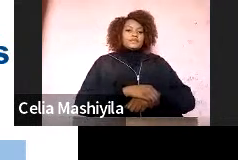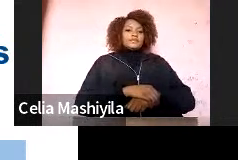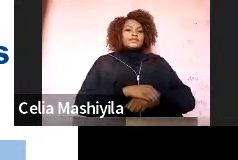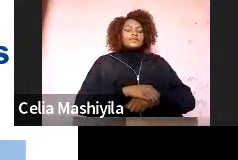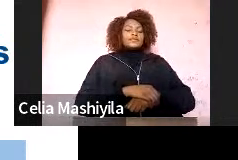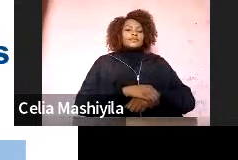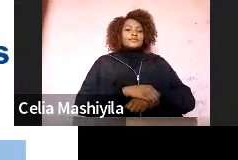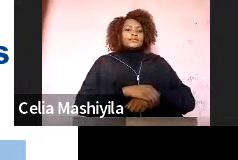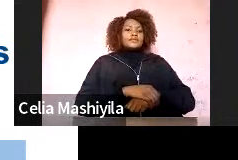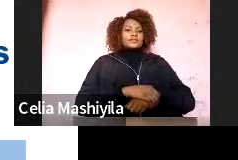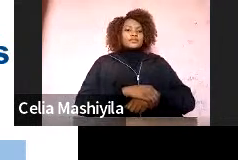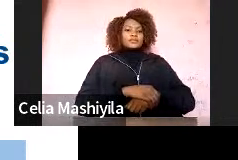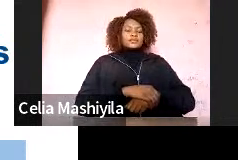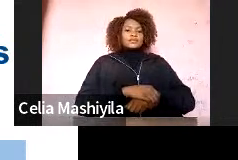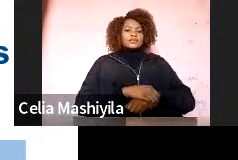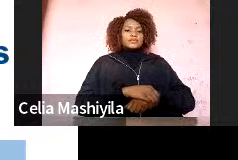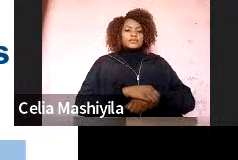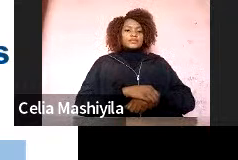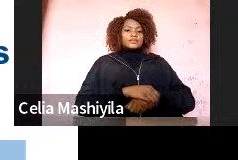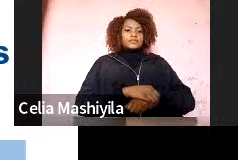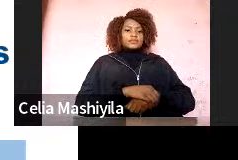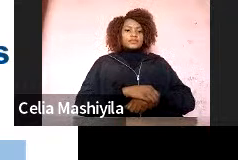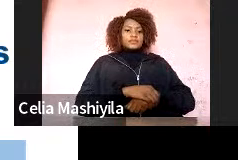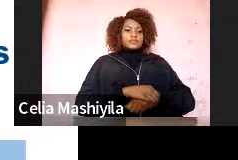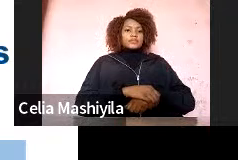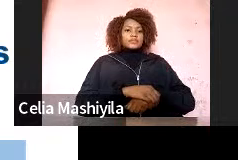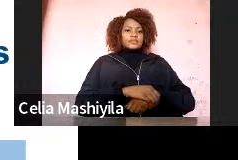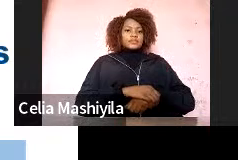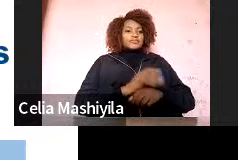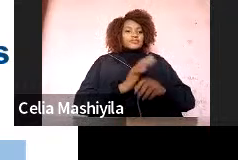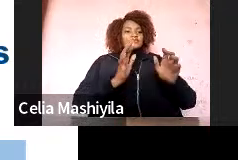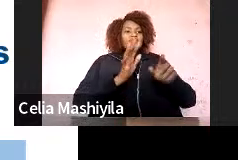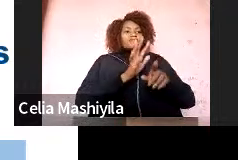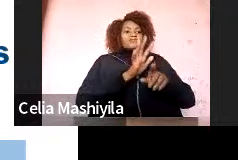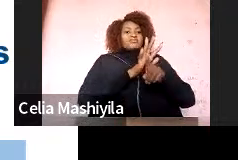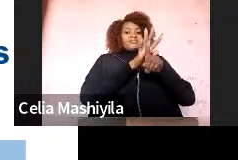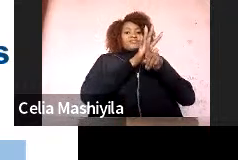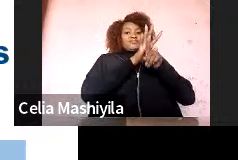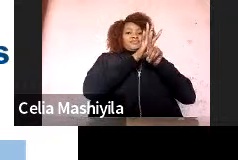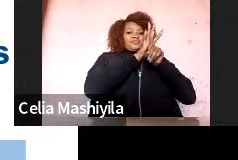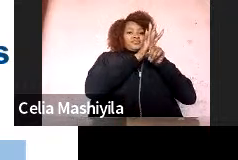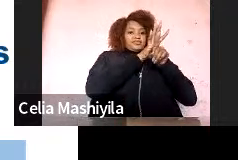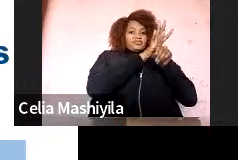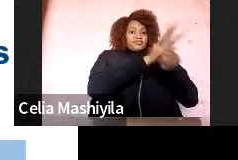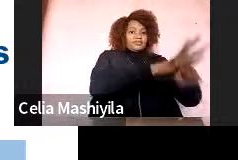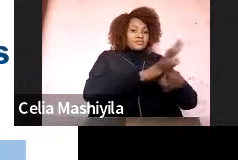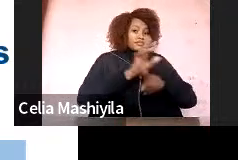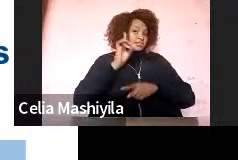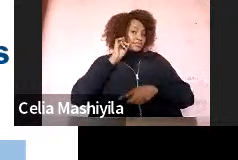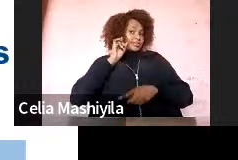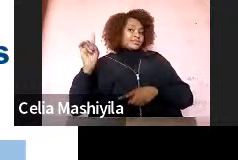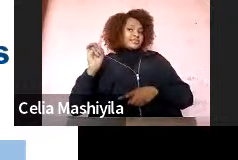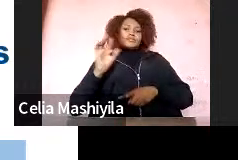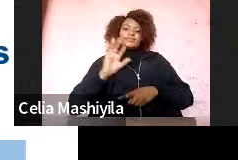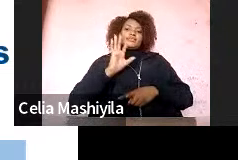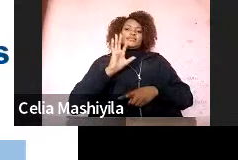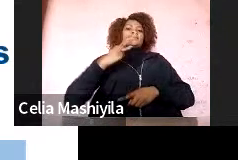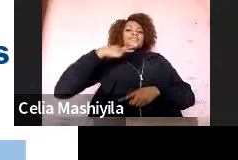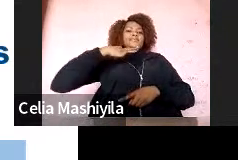to move from forced compliance to voluntary compliance. It's a